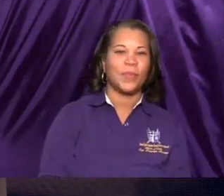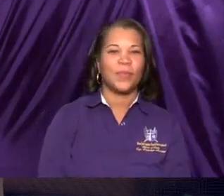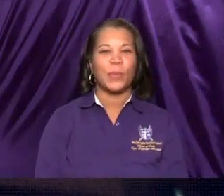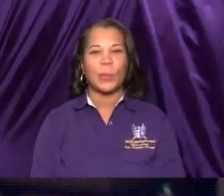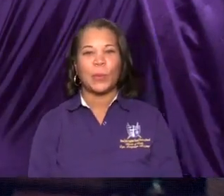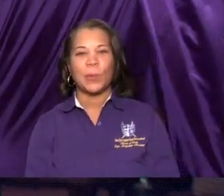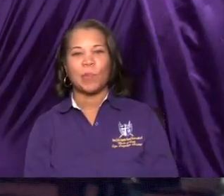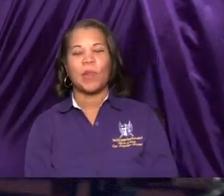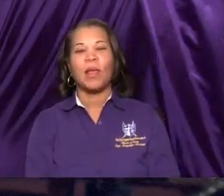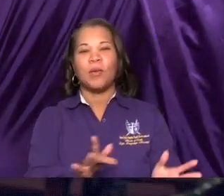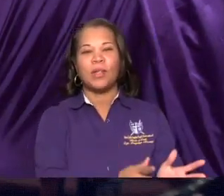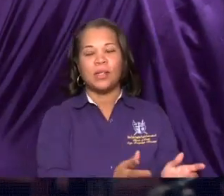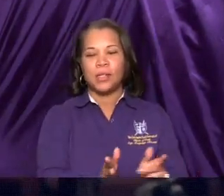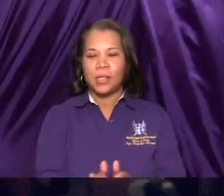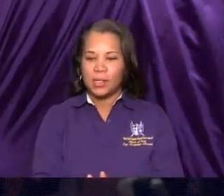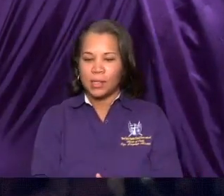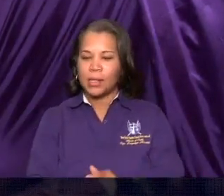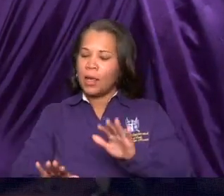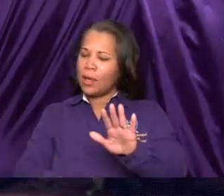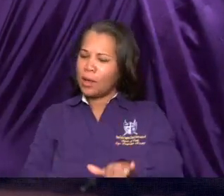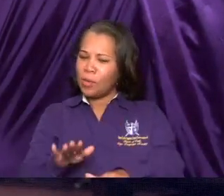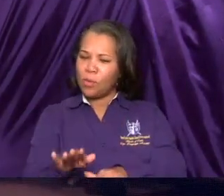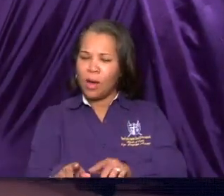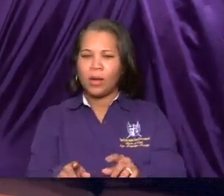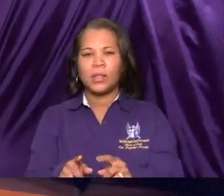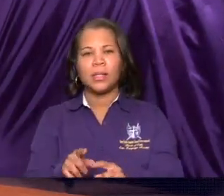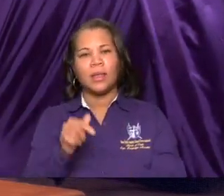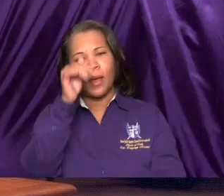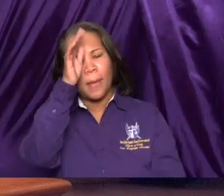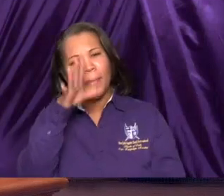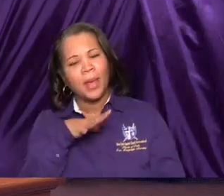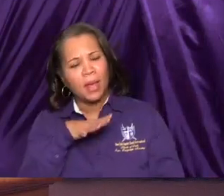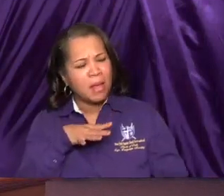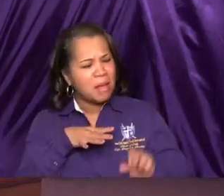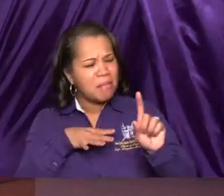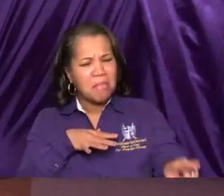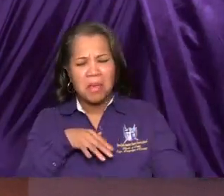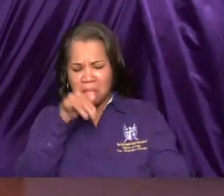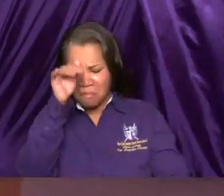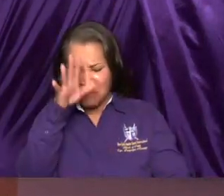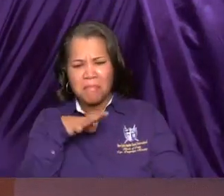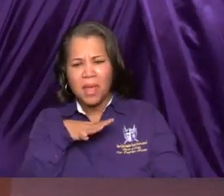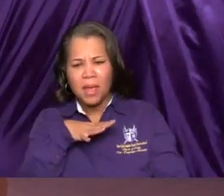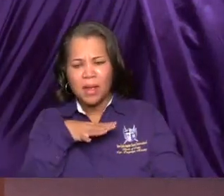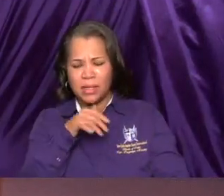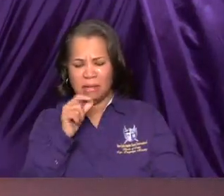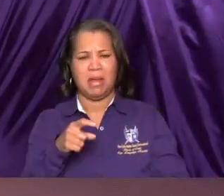So when Jesus comes towards this man, he tells the disciple, this man has not sinned, nor his parents.